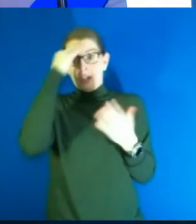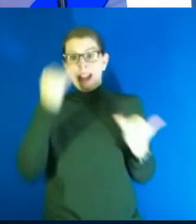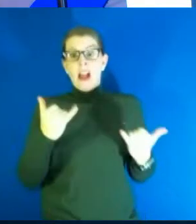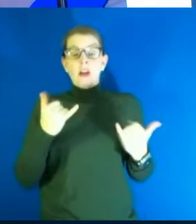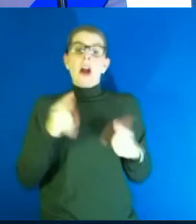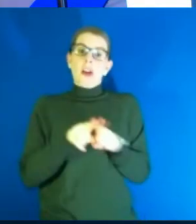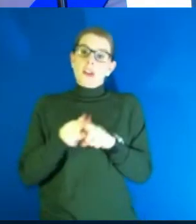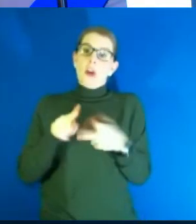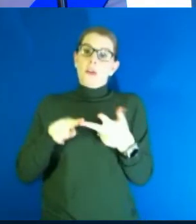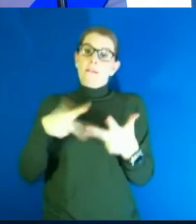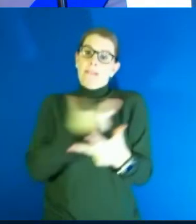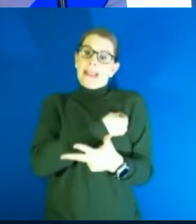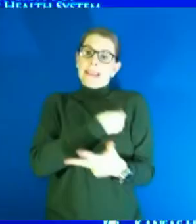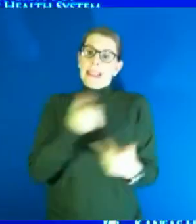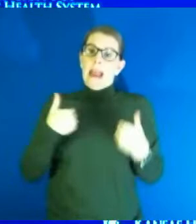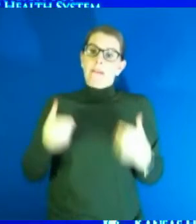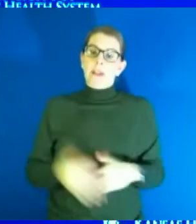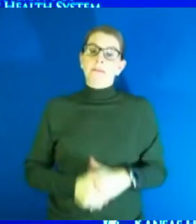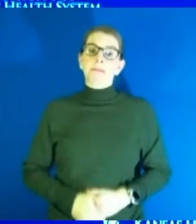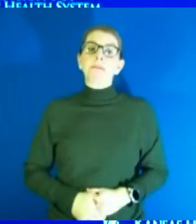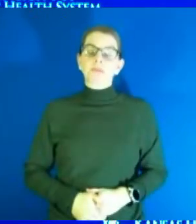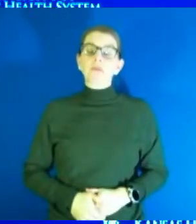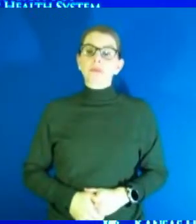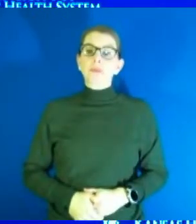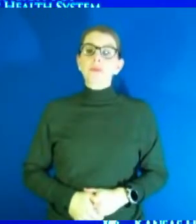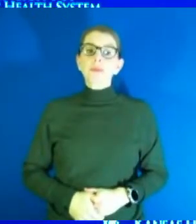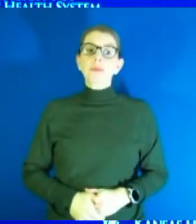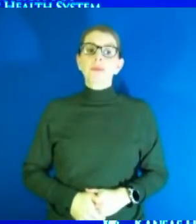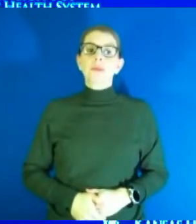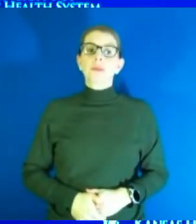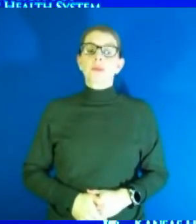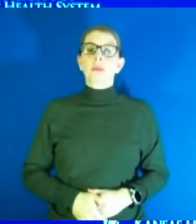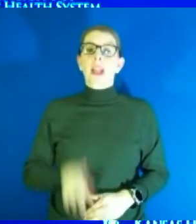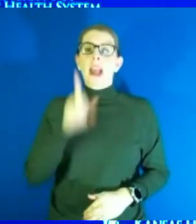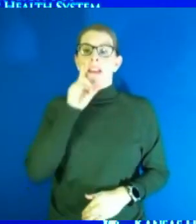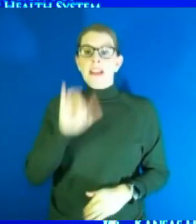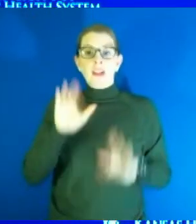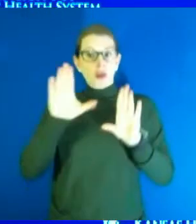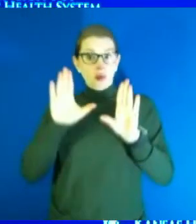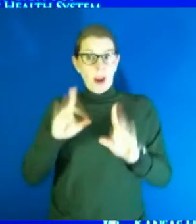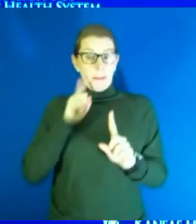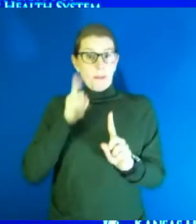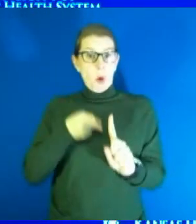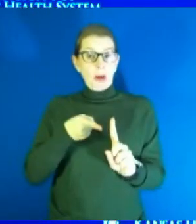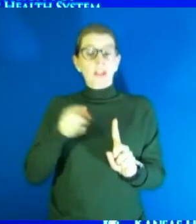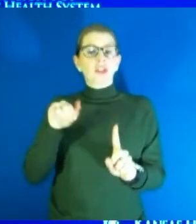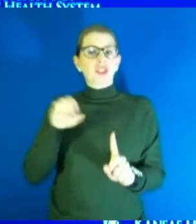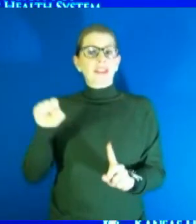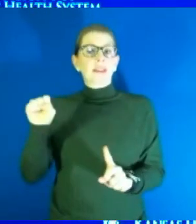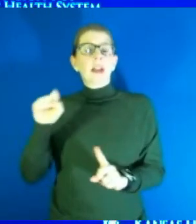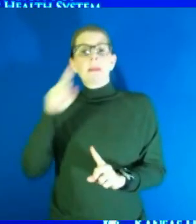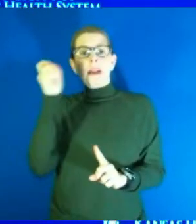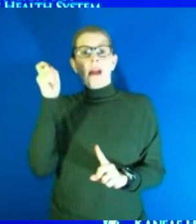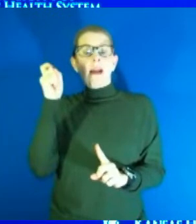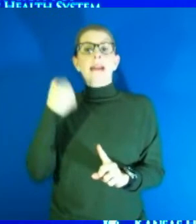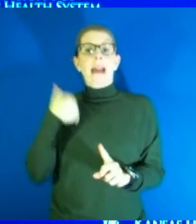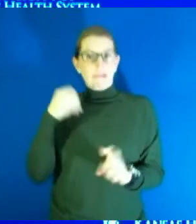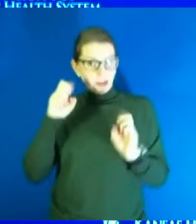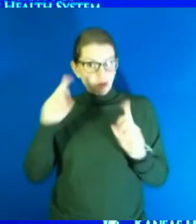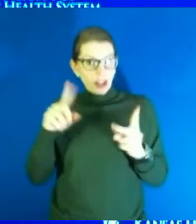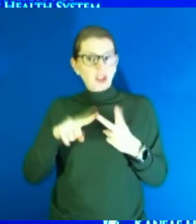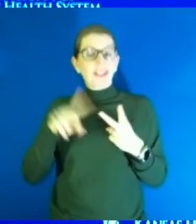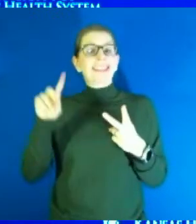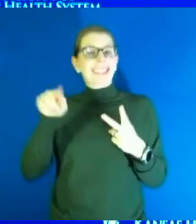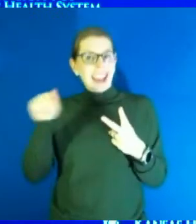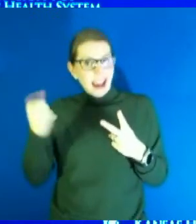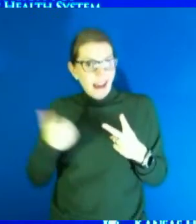of other variables. I think that's the great points you make there, Jessica. We do have the education, we do have the data, we understand